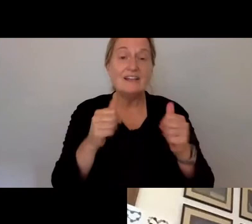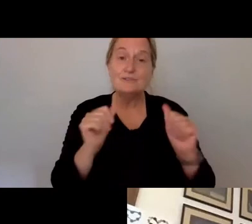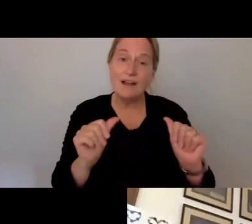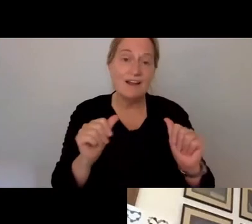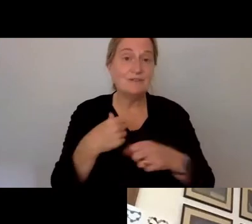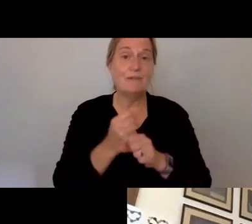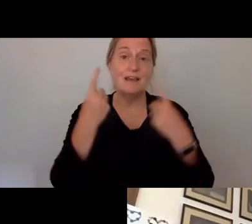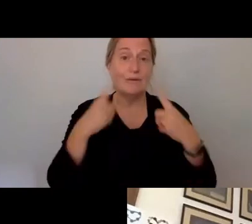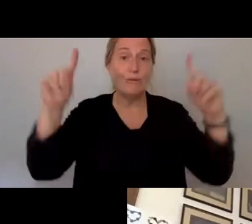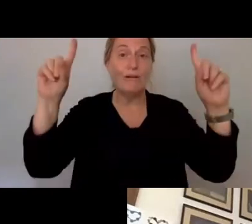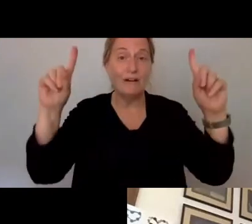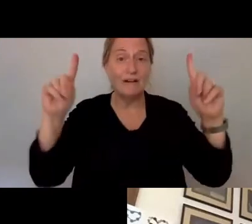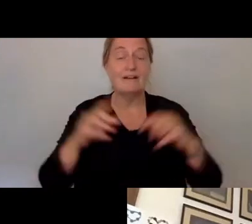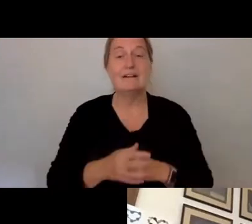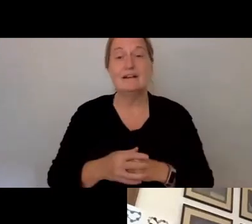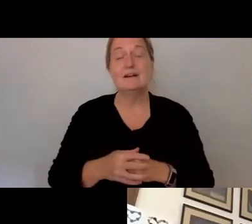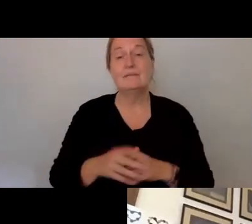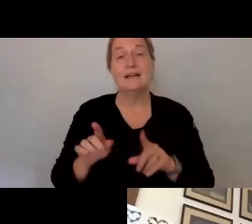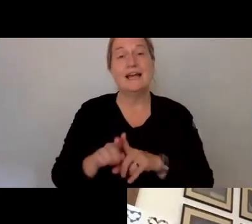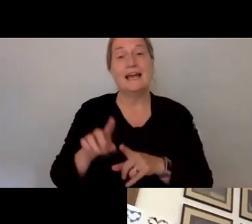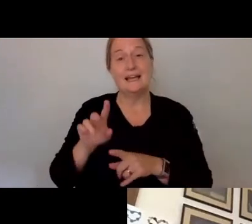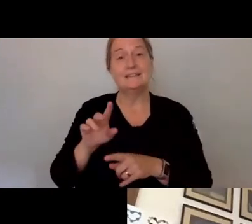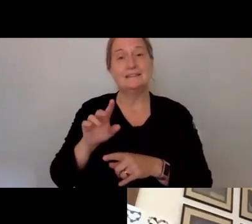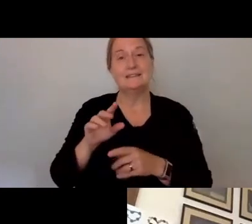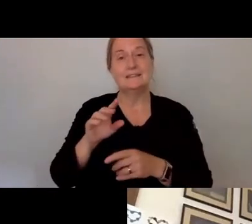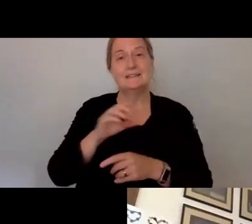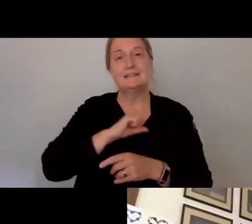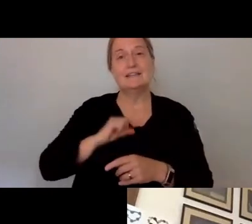I think that as Senator Durenberger points out the good side, I want to make